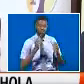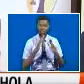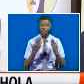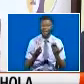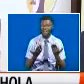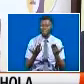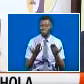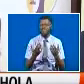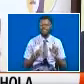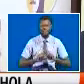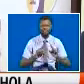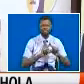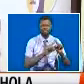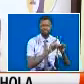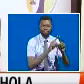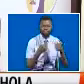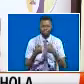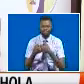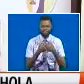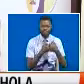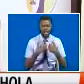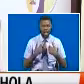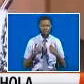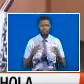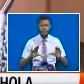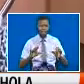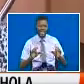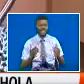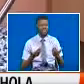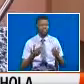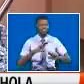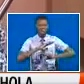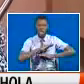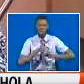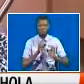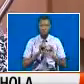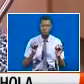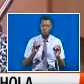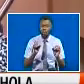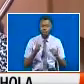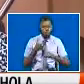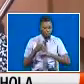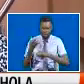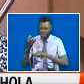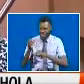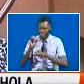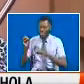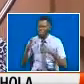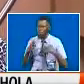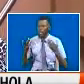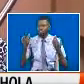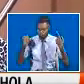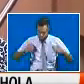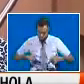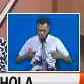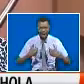challenges, especially supplies, which explains why over 30% of the prisoners had no uniforms, mattresses,